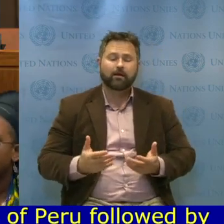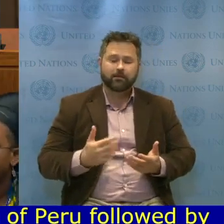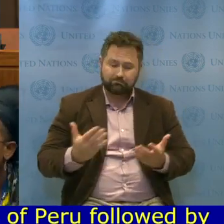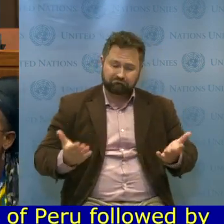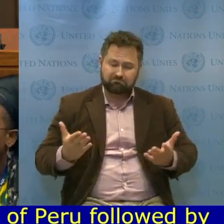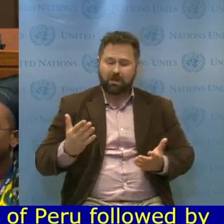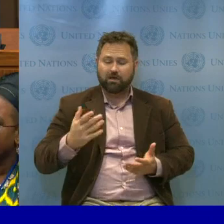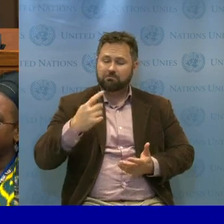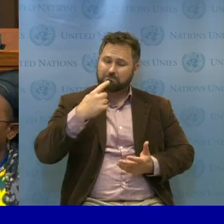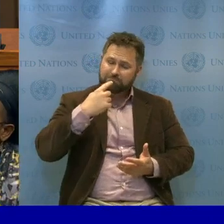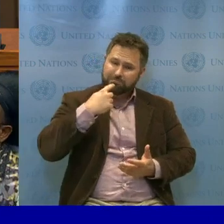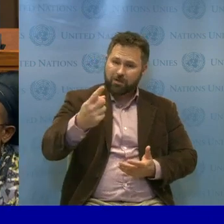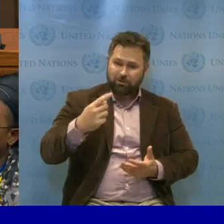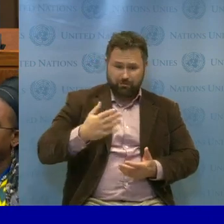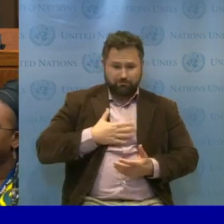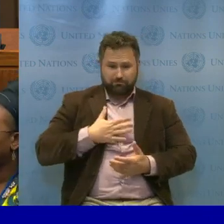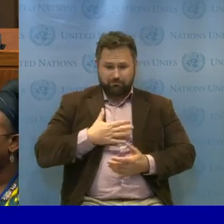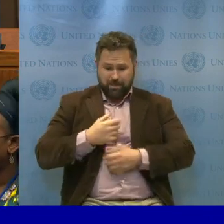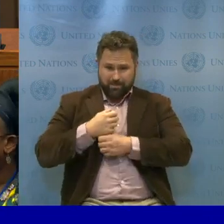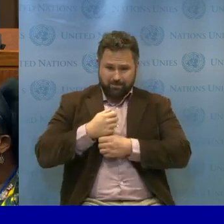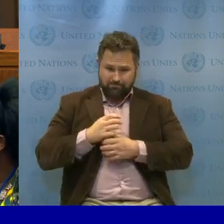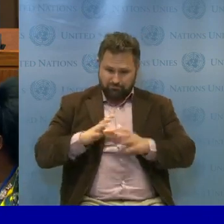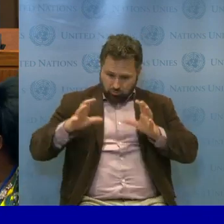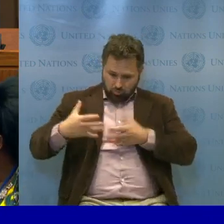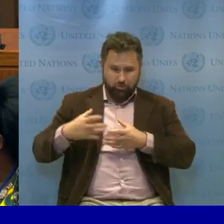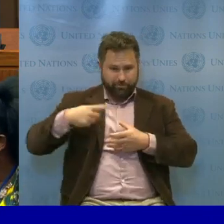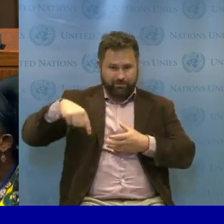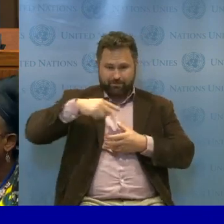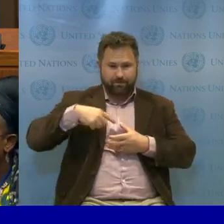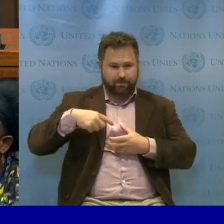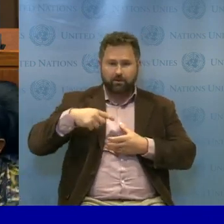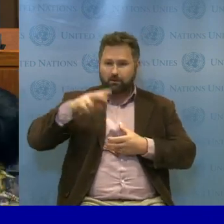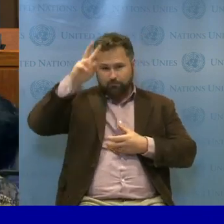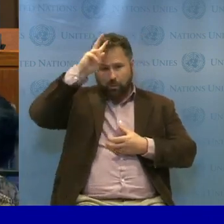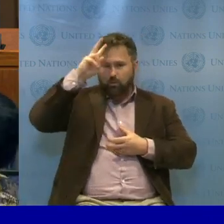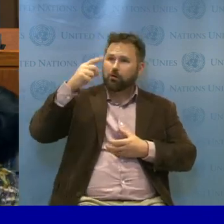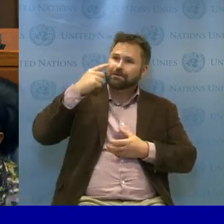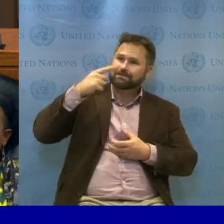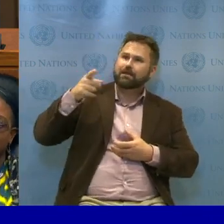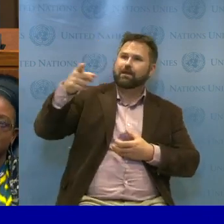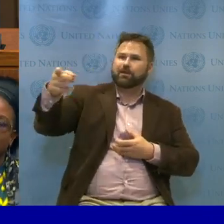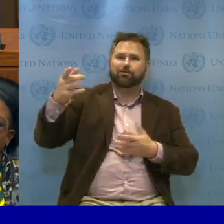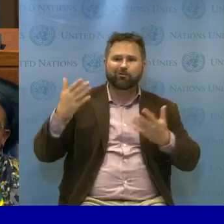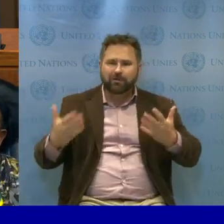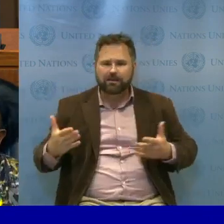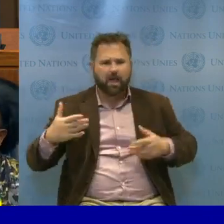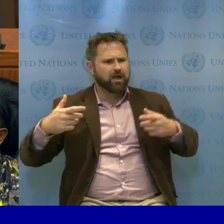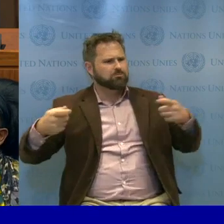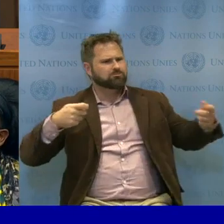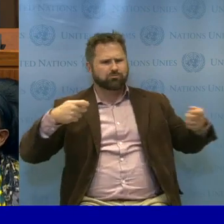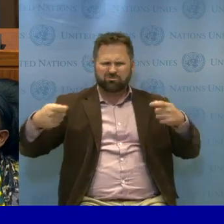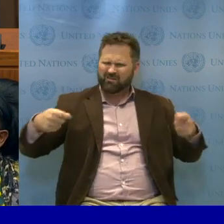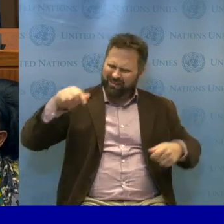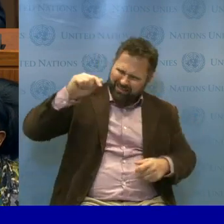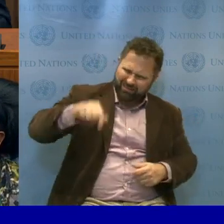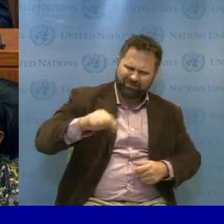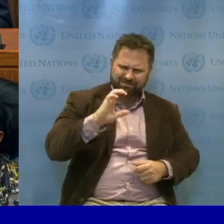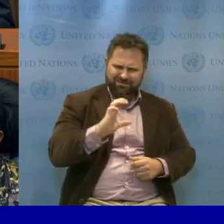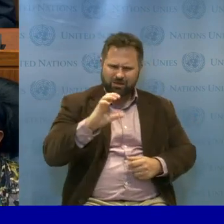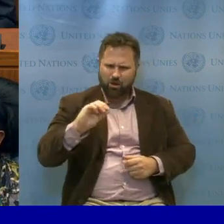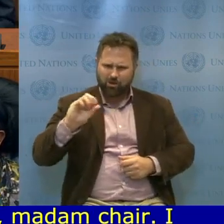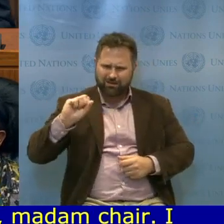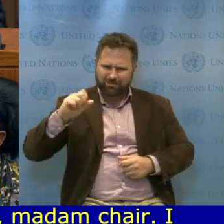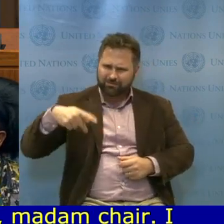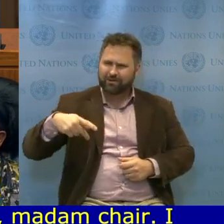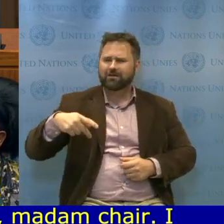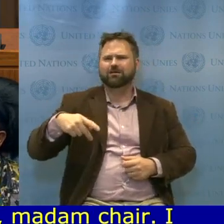delegation is at seeing you in the chair for this 12th Conference of States Parties on the